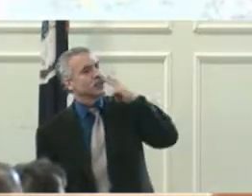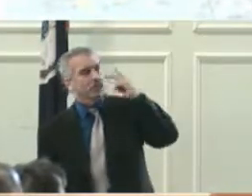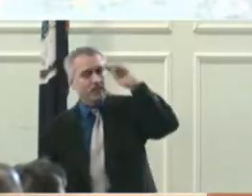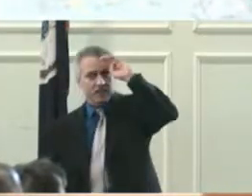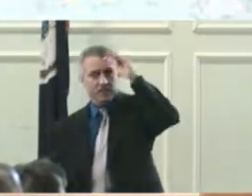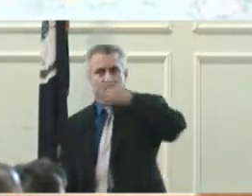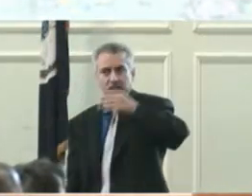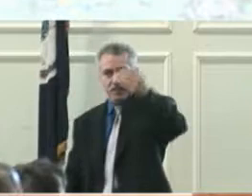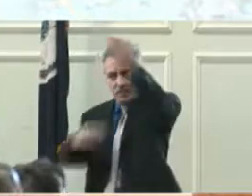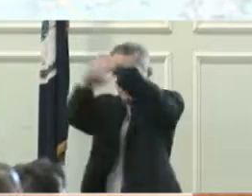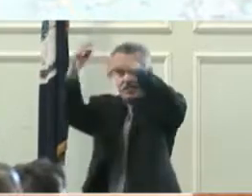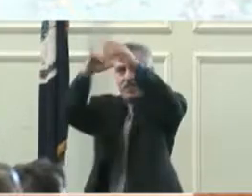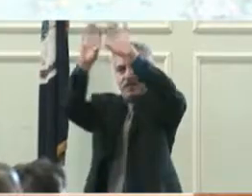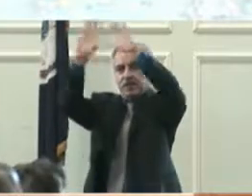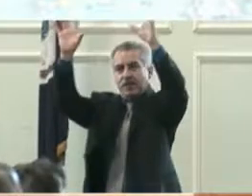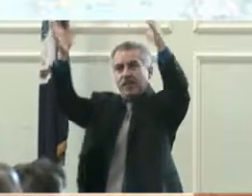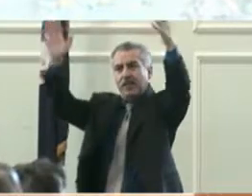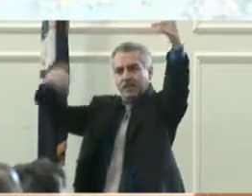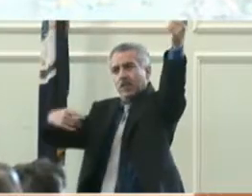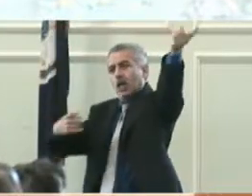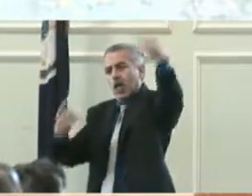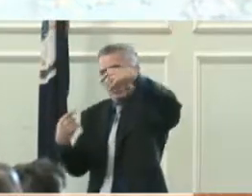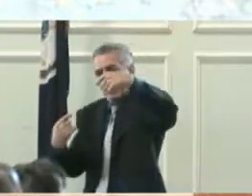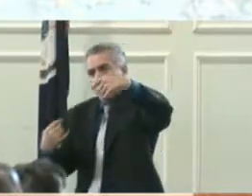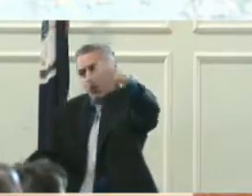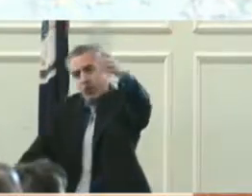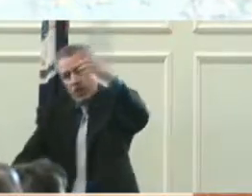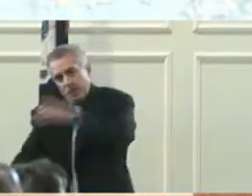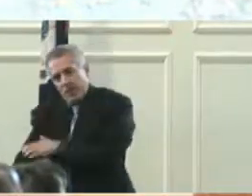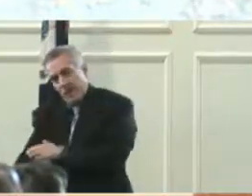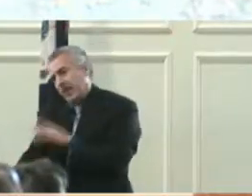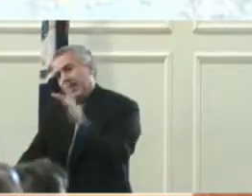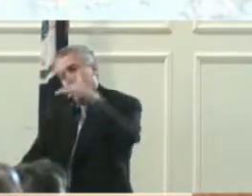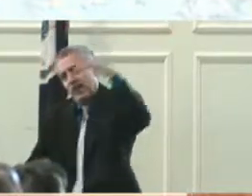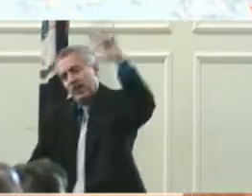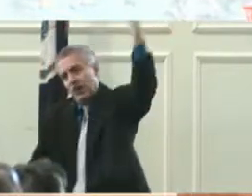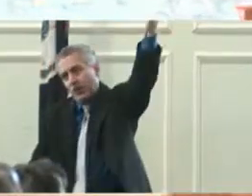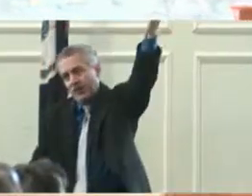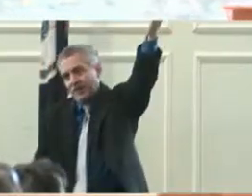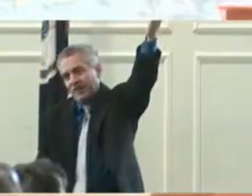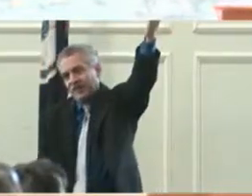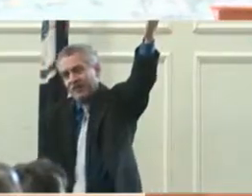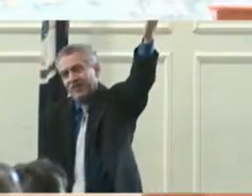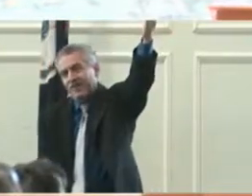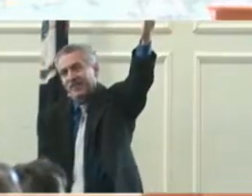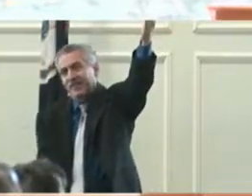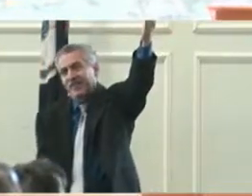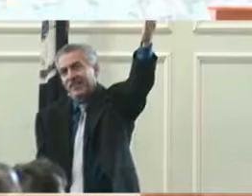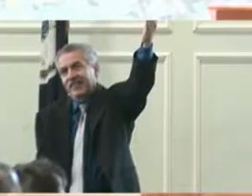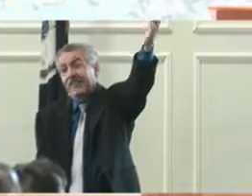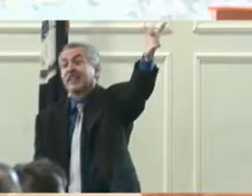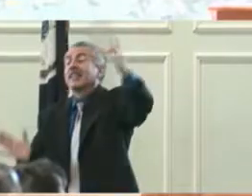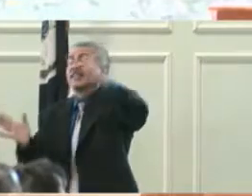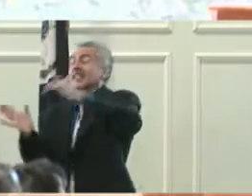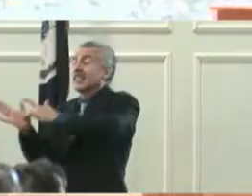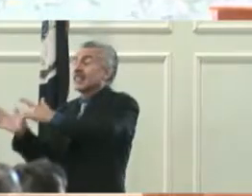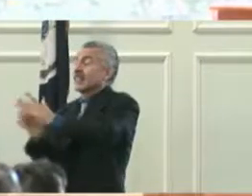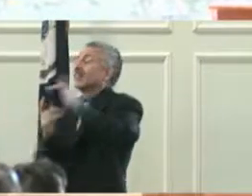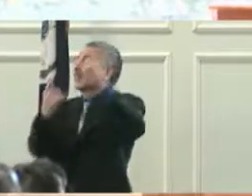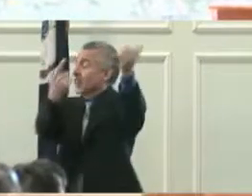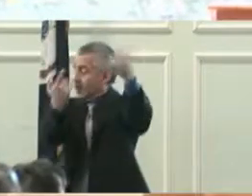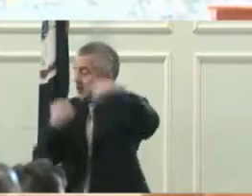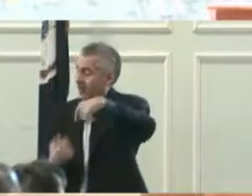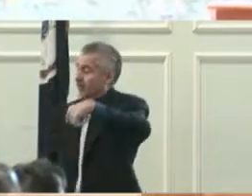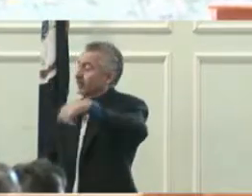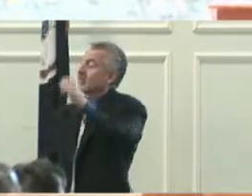coming in the clouds of heaven with power and great glory. Amen? So, Jesus is coming.